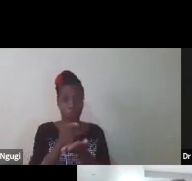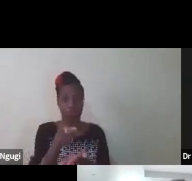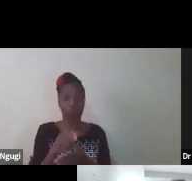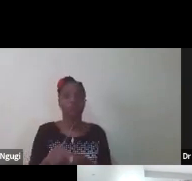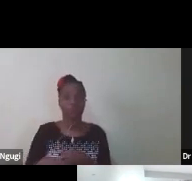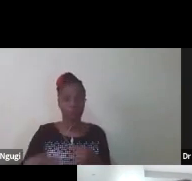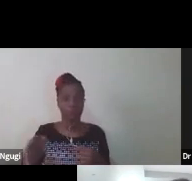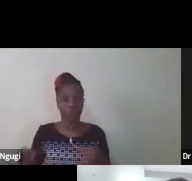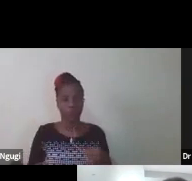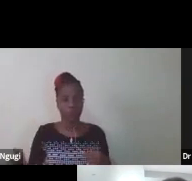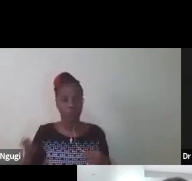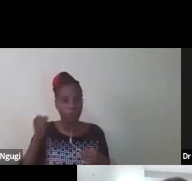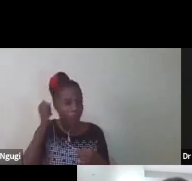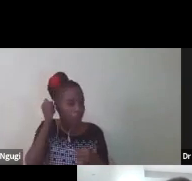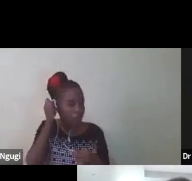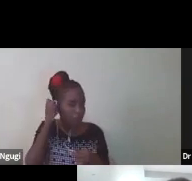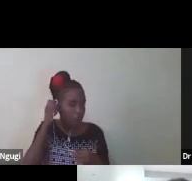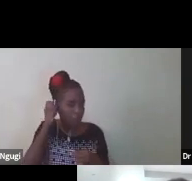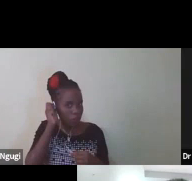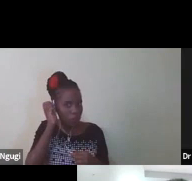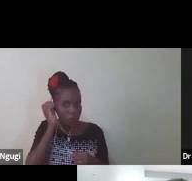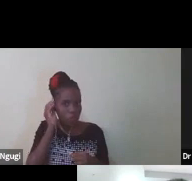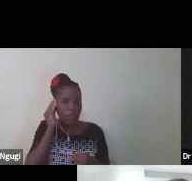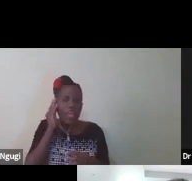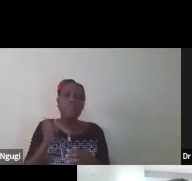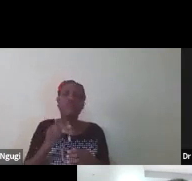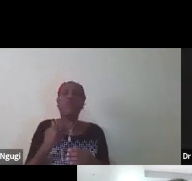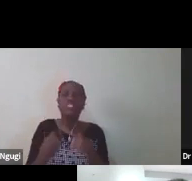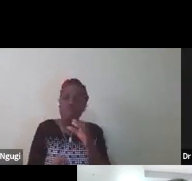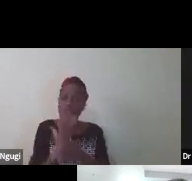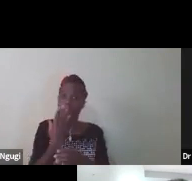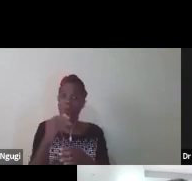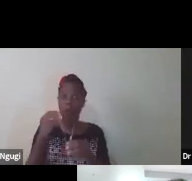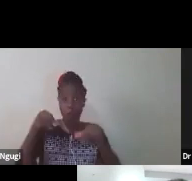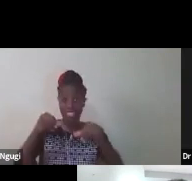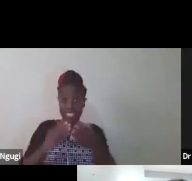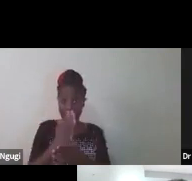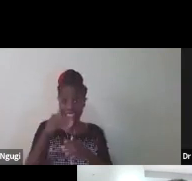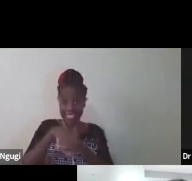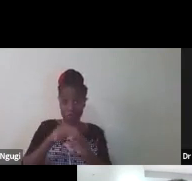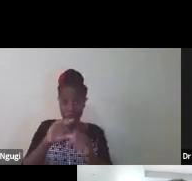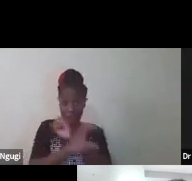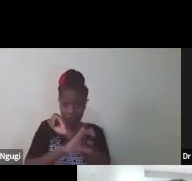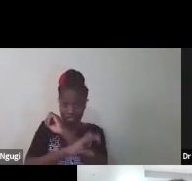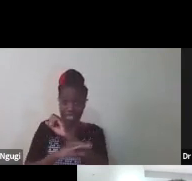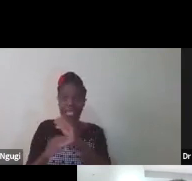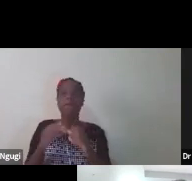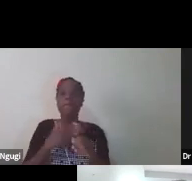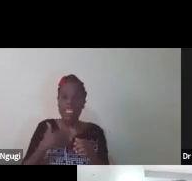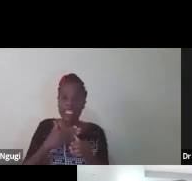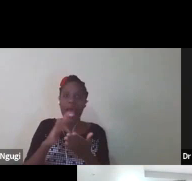would like to roll out quality rights in their country should, through their Ministry of Health, make